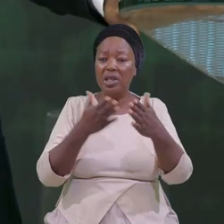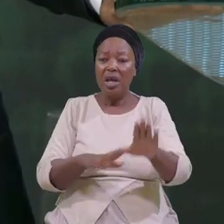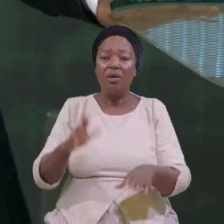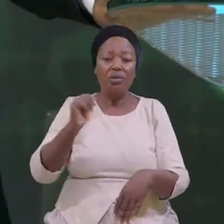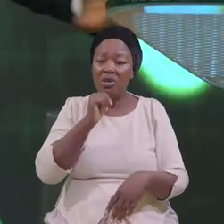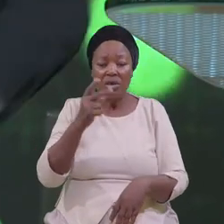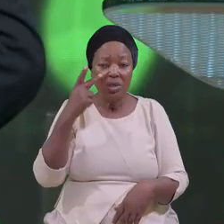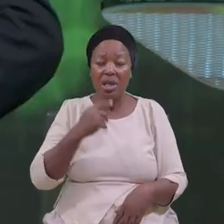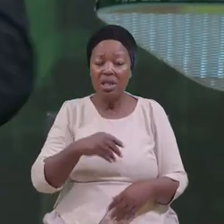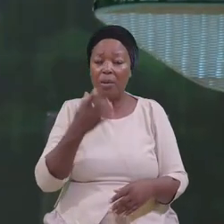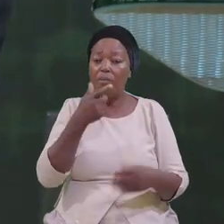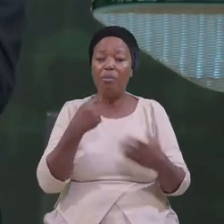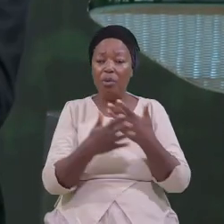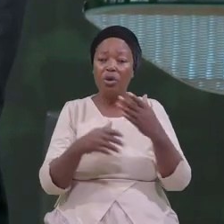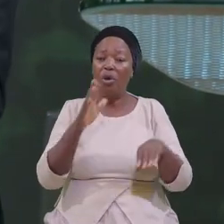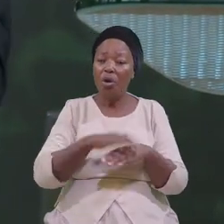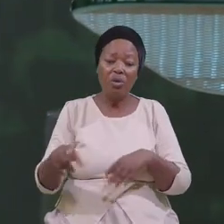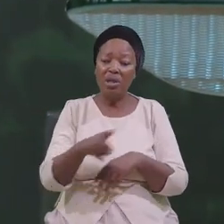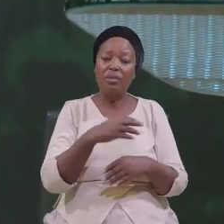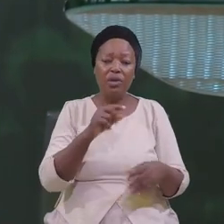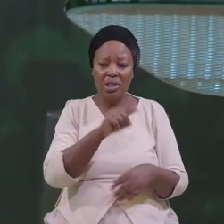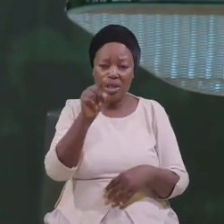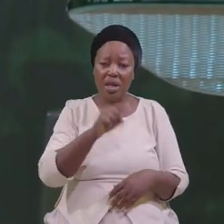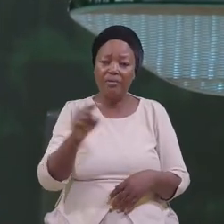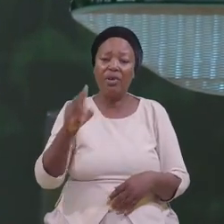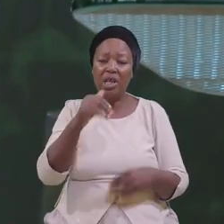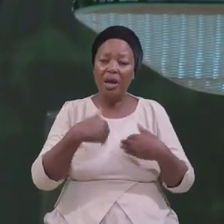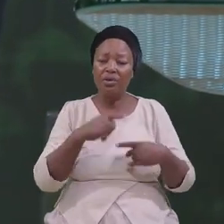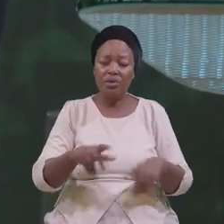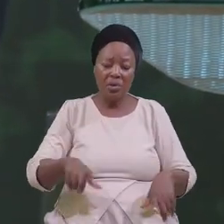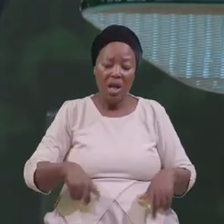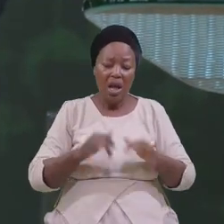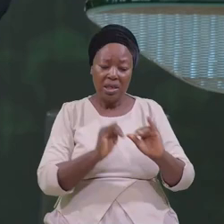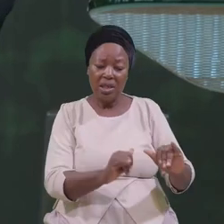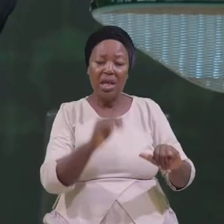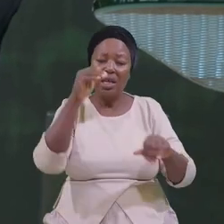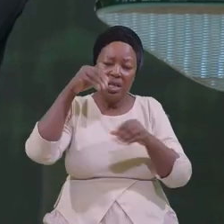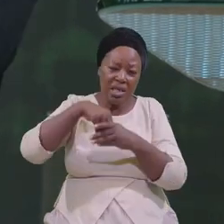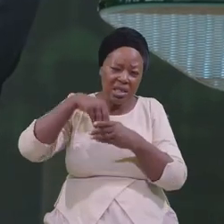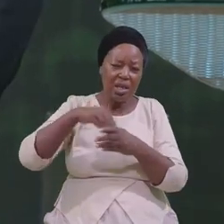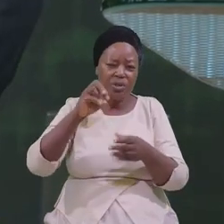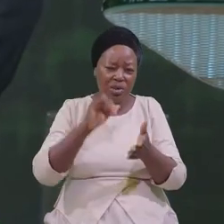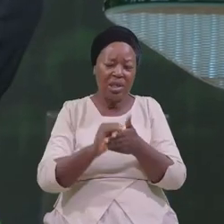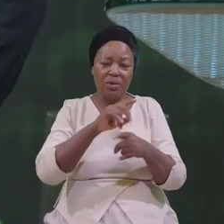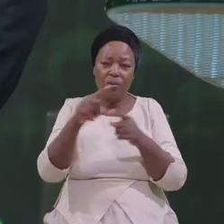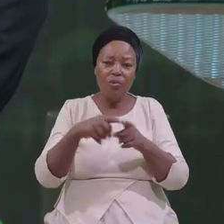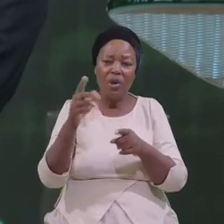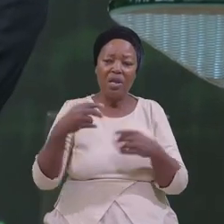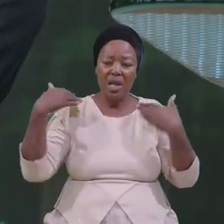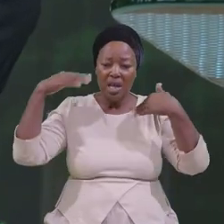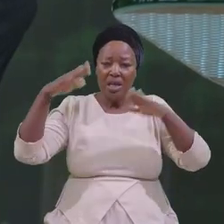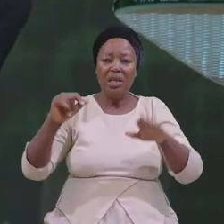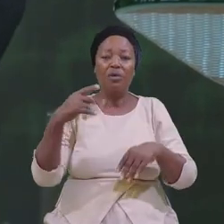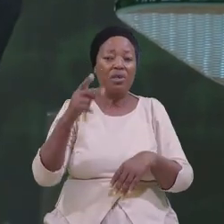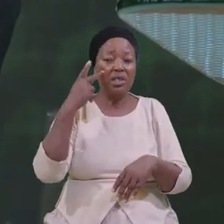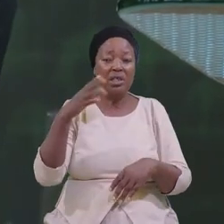the blood on them. Therefore, they had to stay inside, so that when the angel will see the